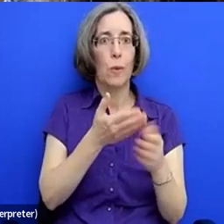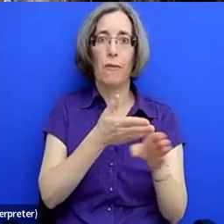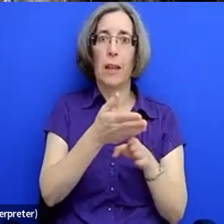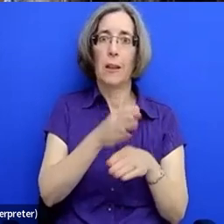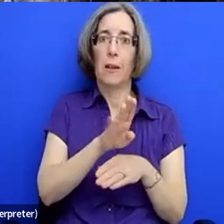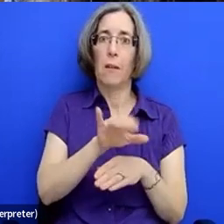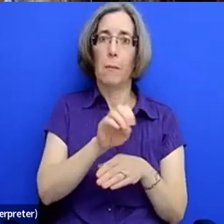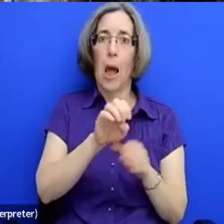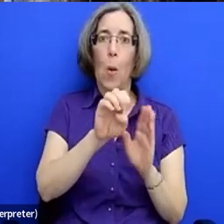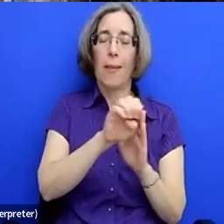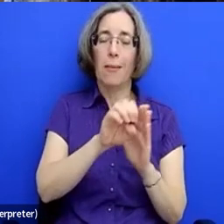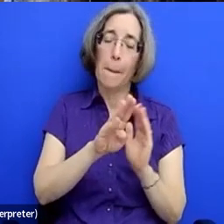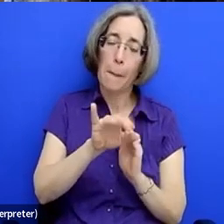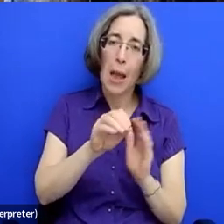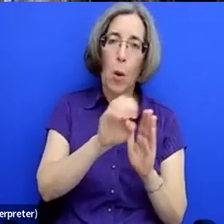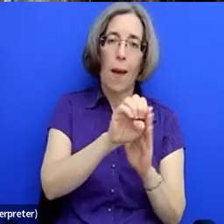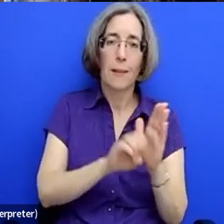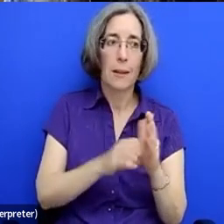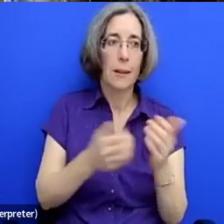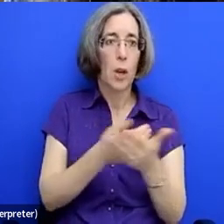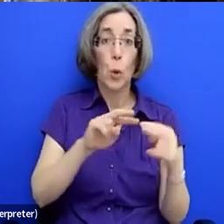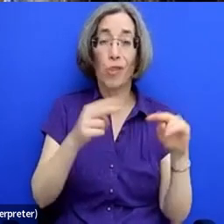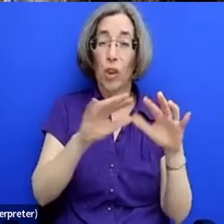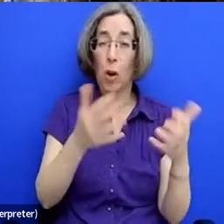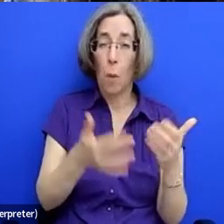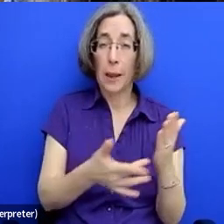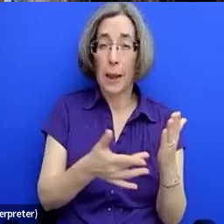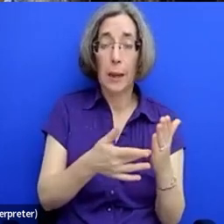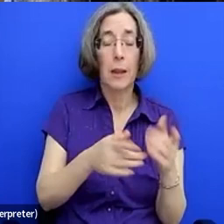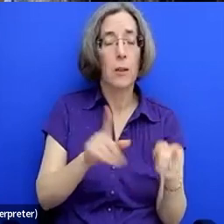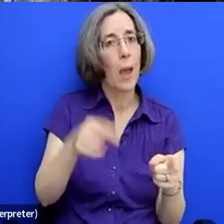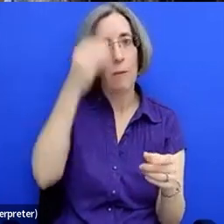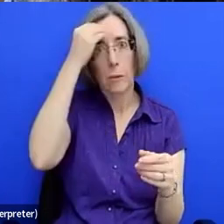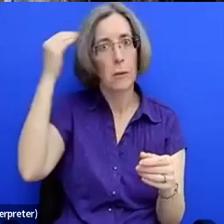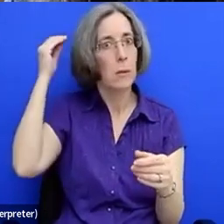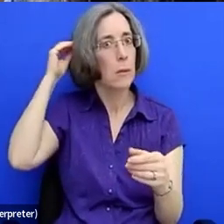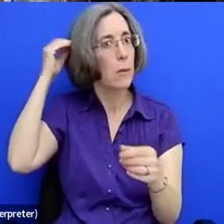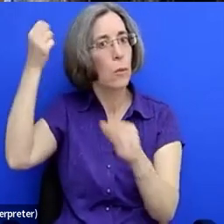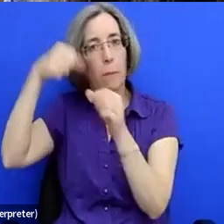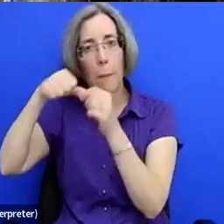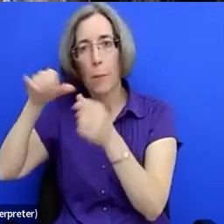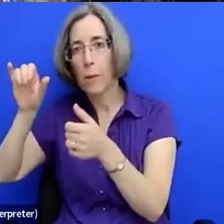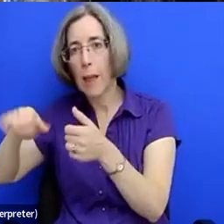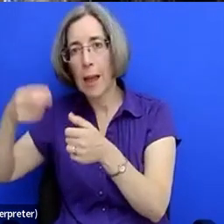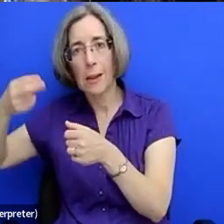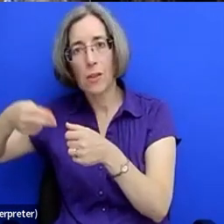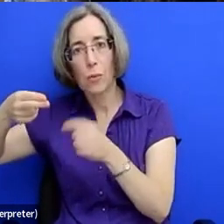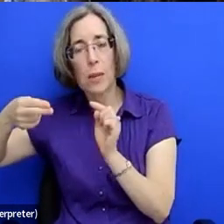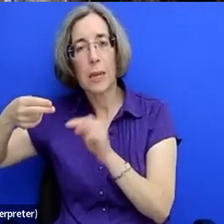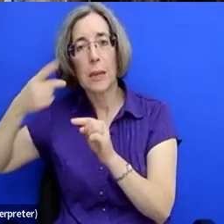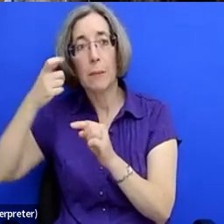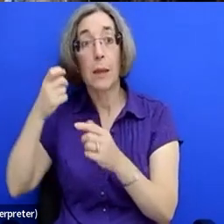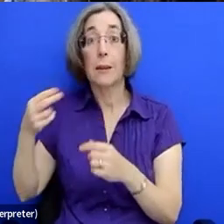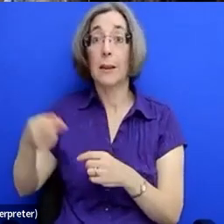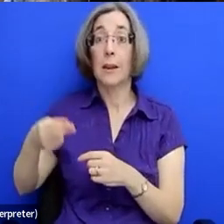these new genomic techniques, we really, really have to be mindful of, because history is one of those things that is